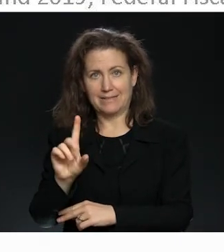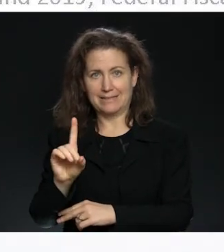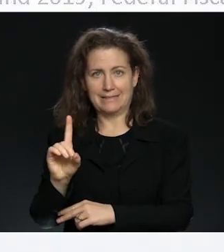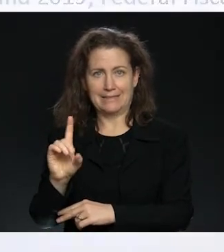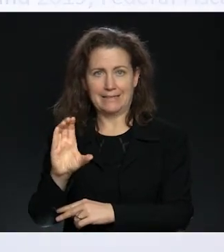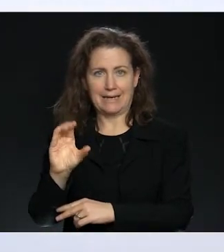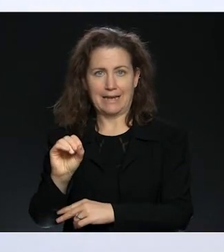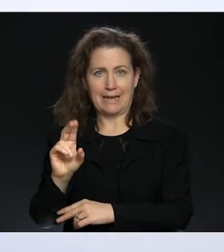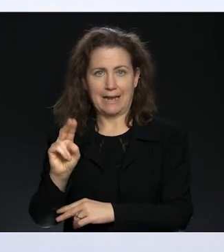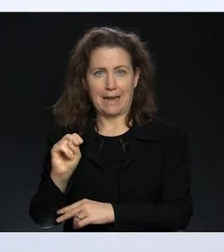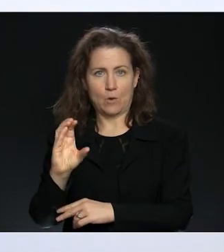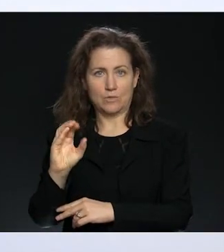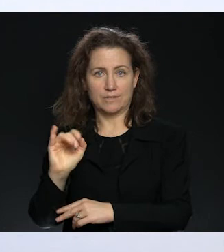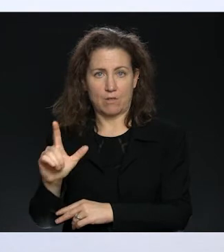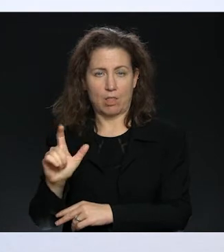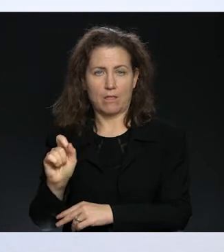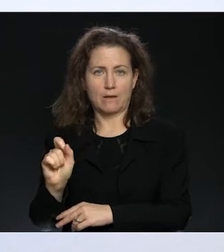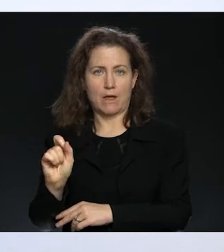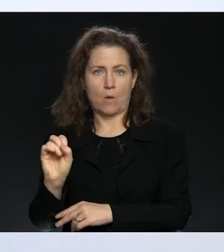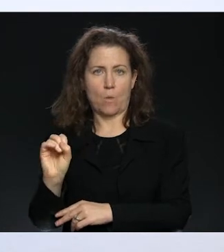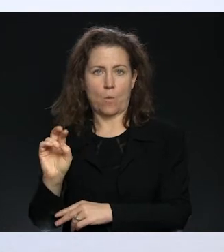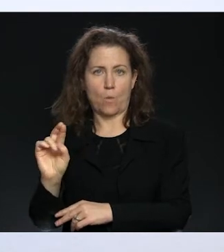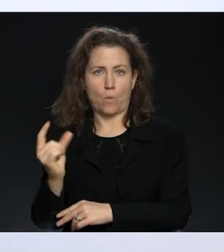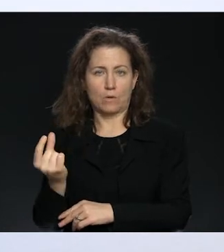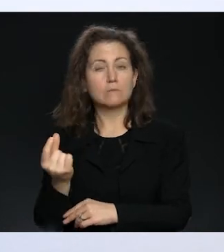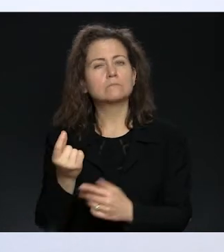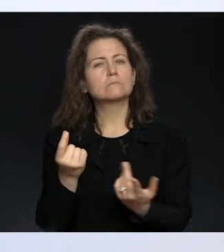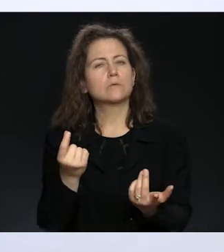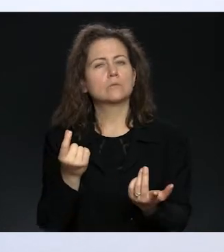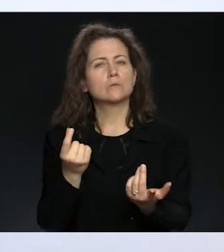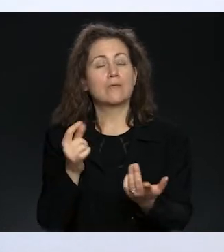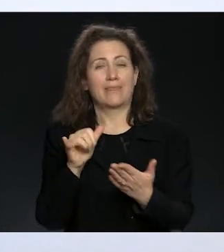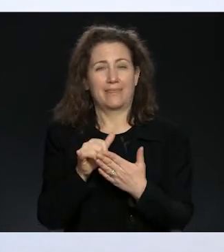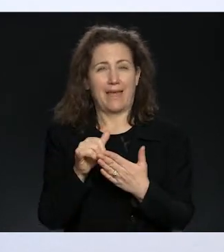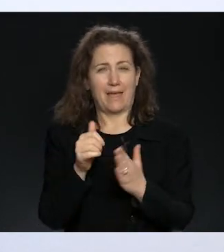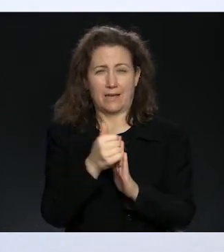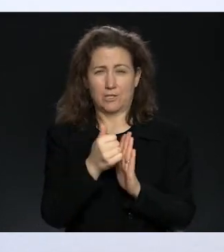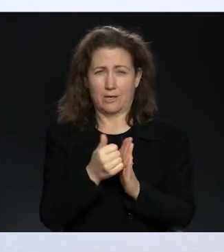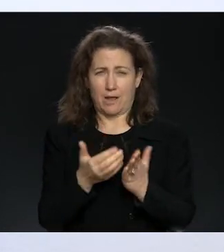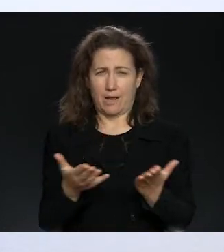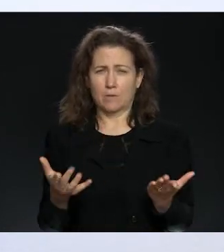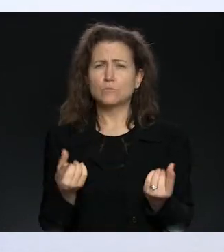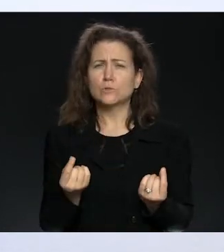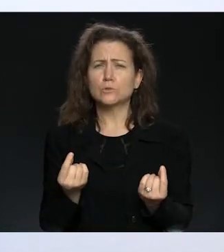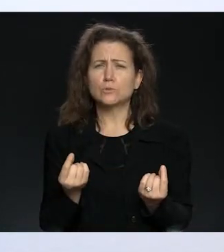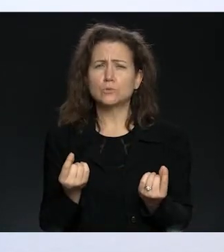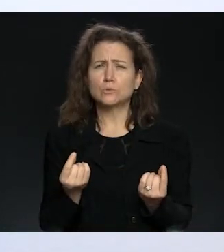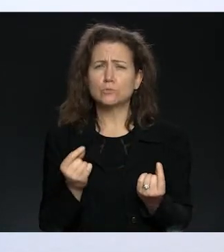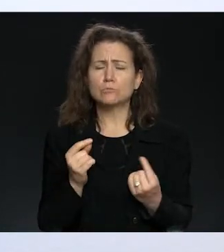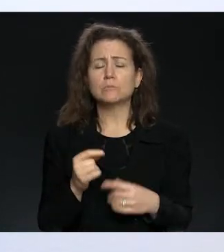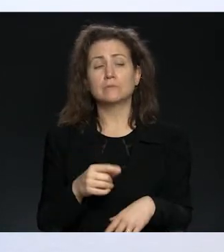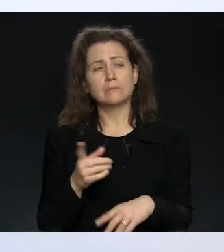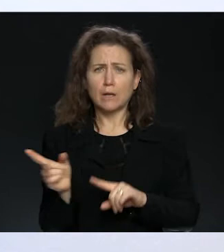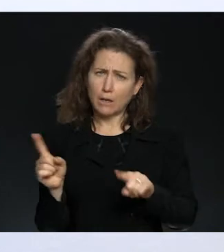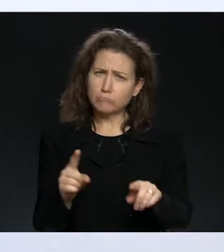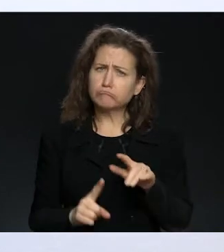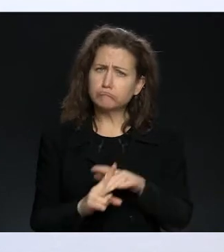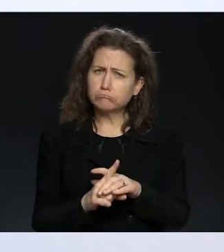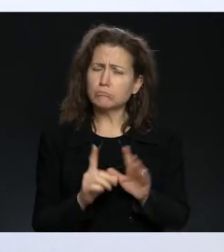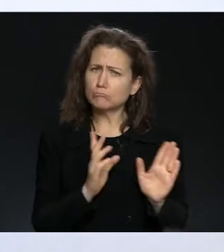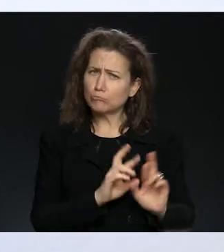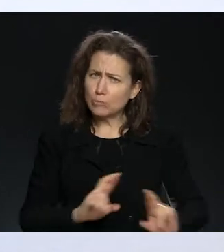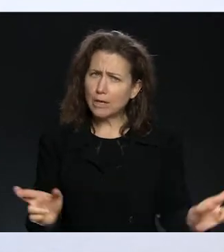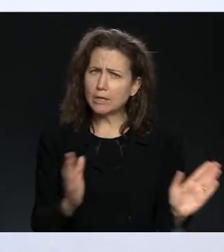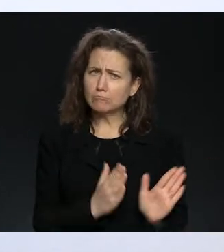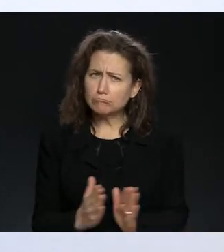www.nevadaddcouncil.org. So what do you need to do on this agenda item? Come prepared to ask questions. If there's something about a grant that we're funding out